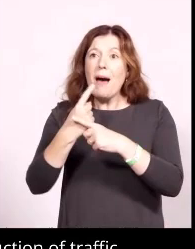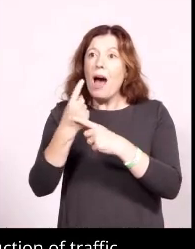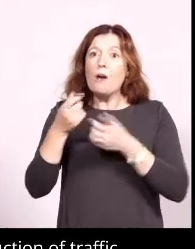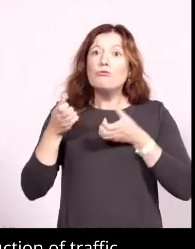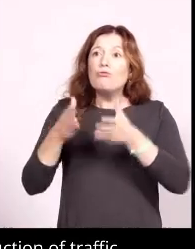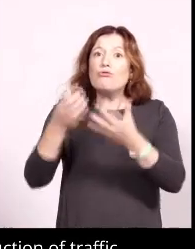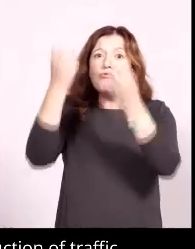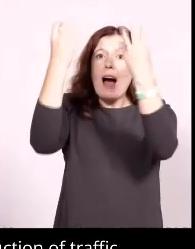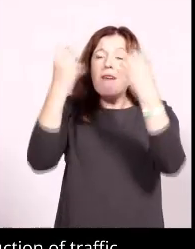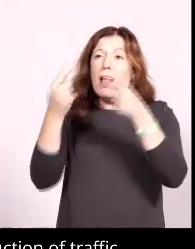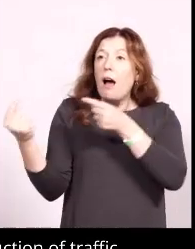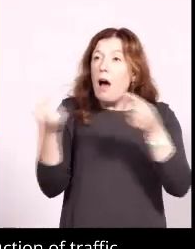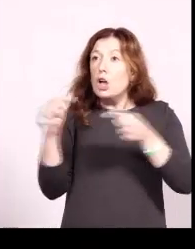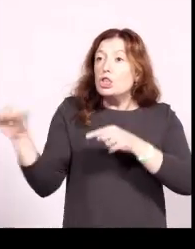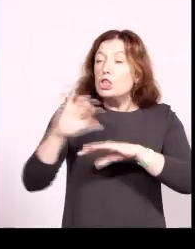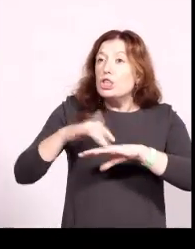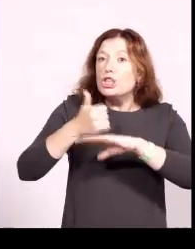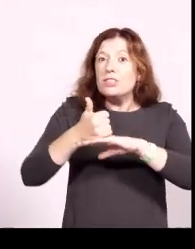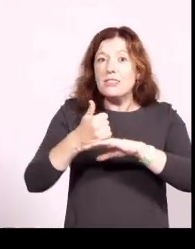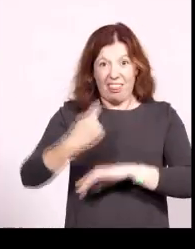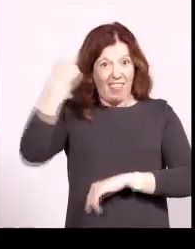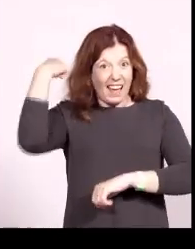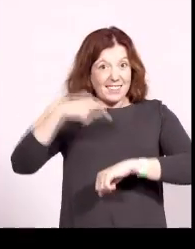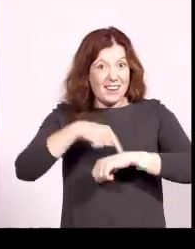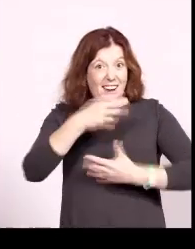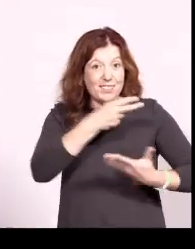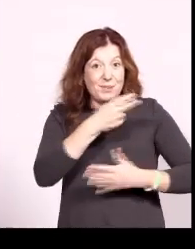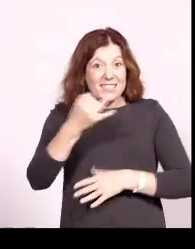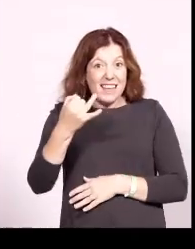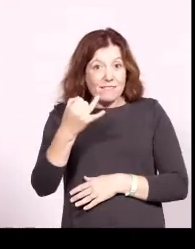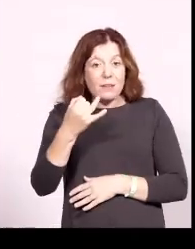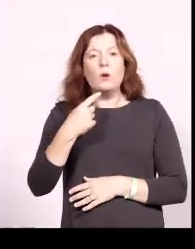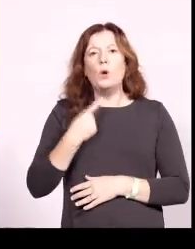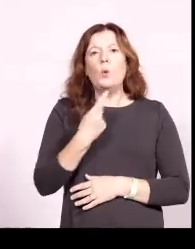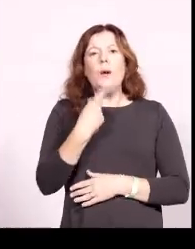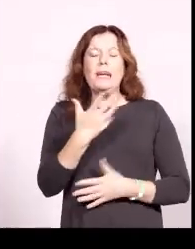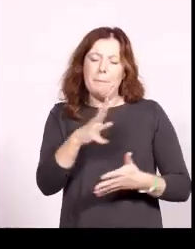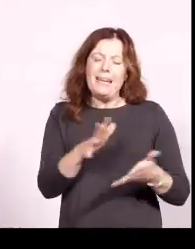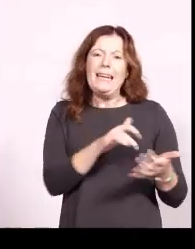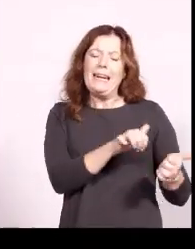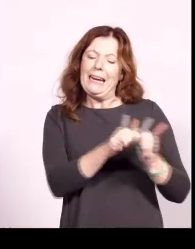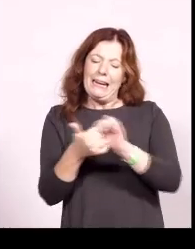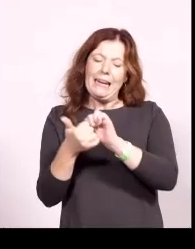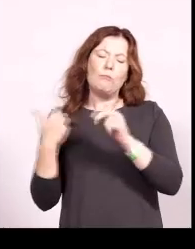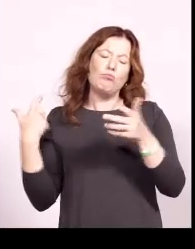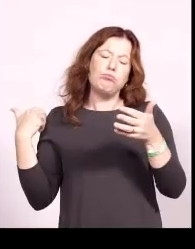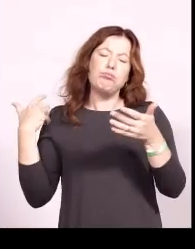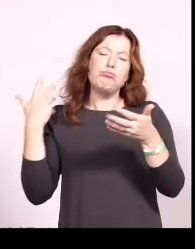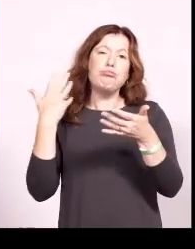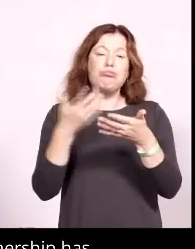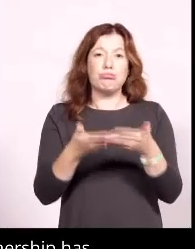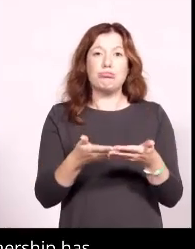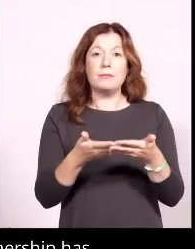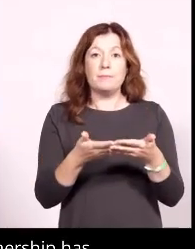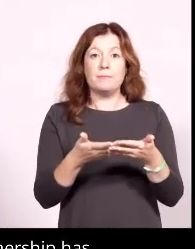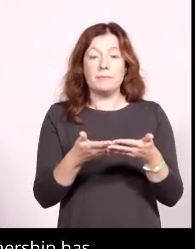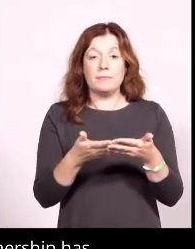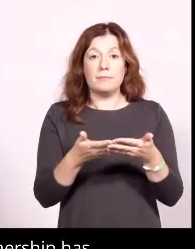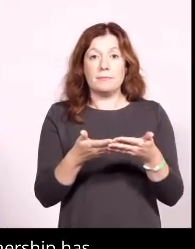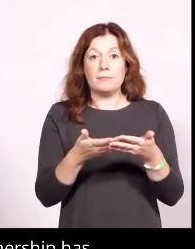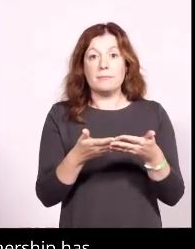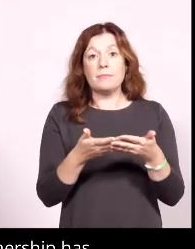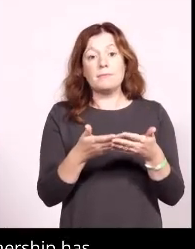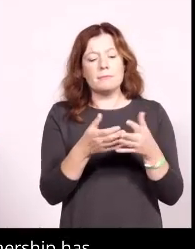introduction of traffic lights. Conference, we have been sisters for a very long time. And like